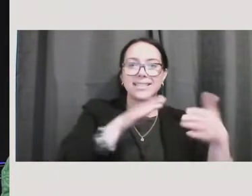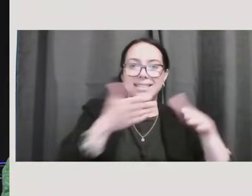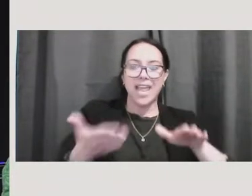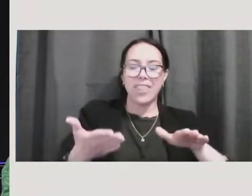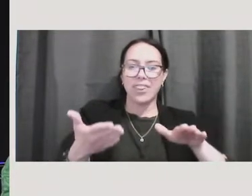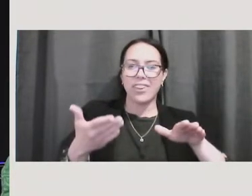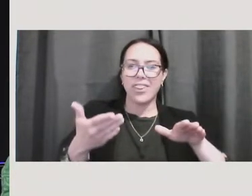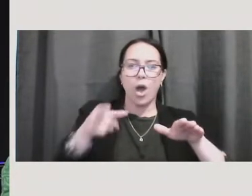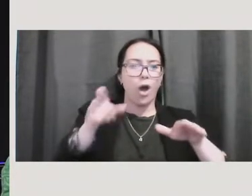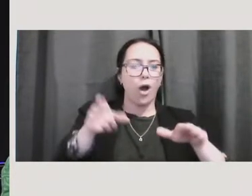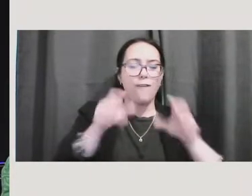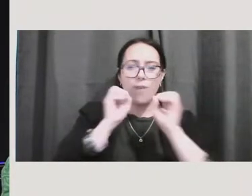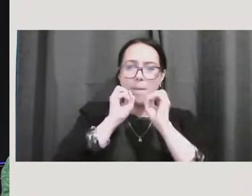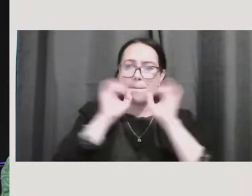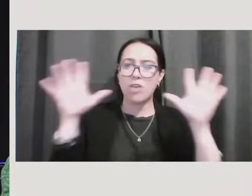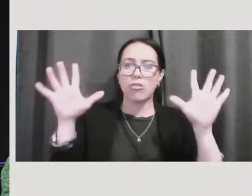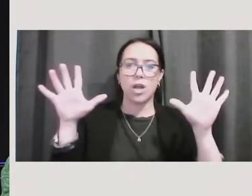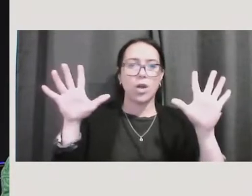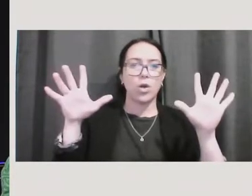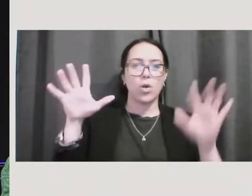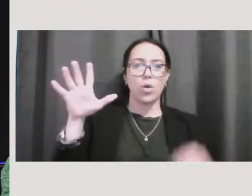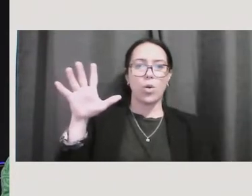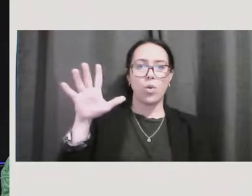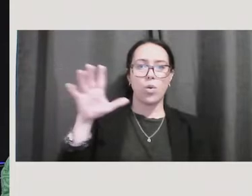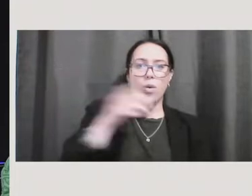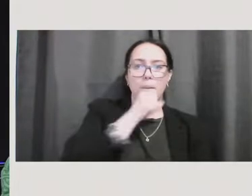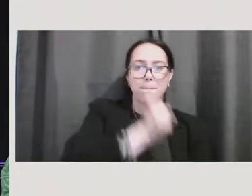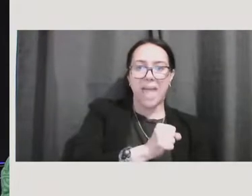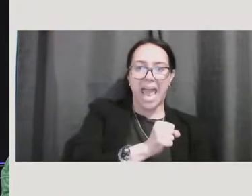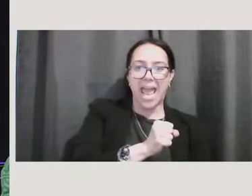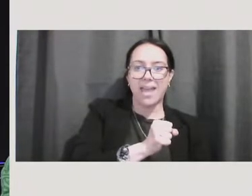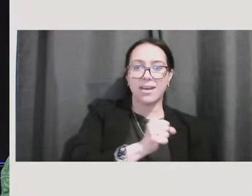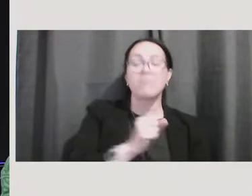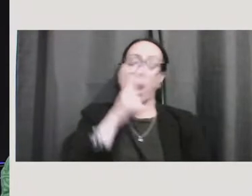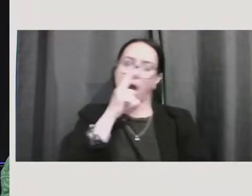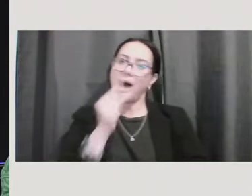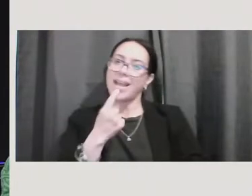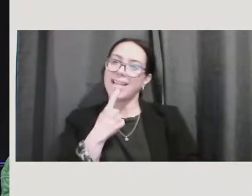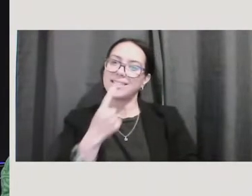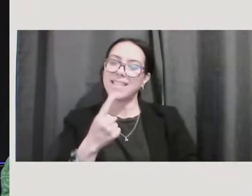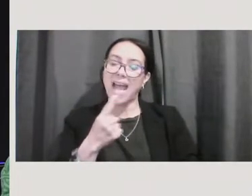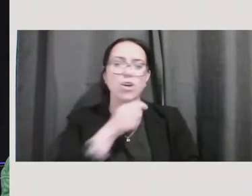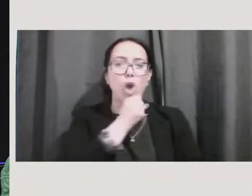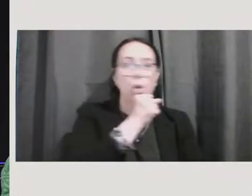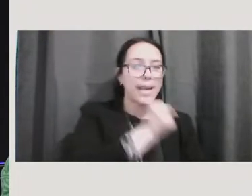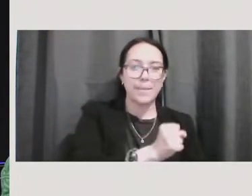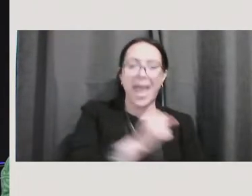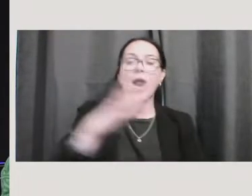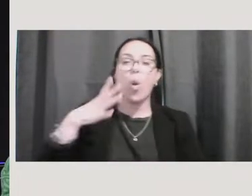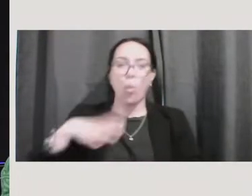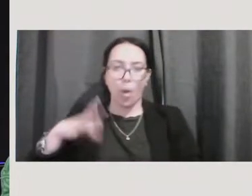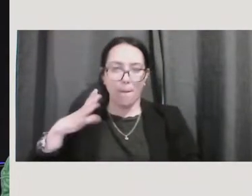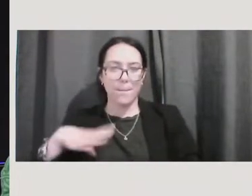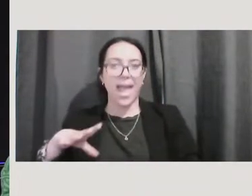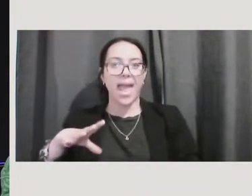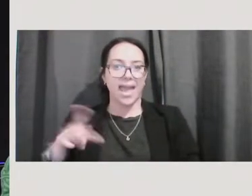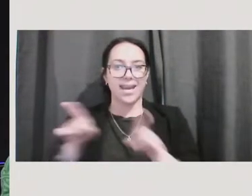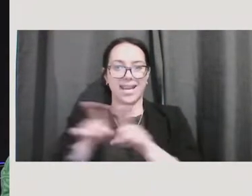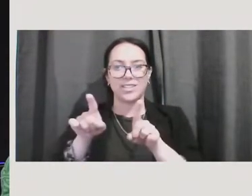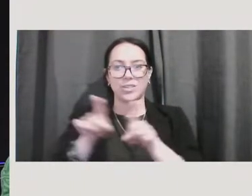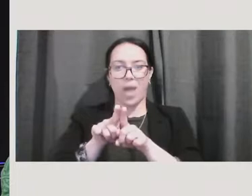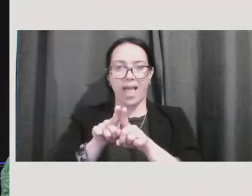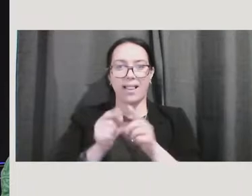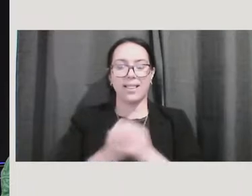and and Other Stories you know this is just a little taste of the wonderful